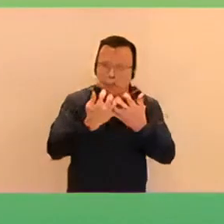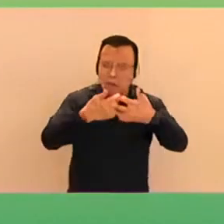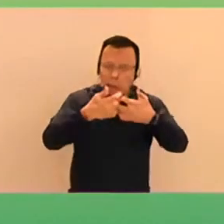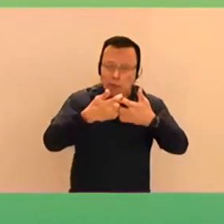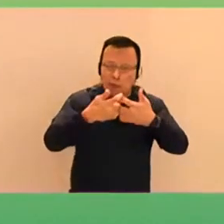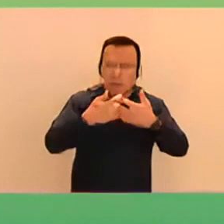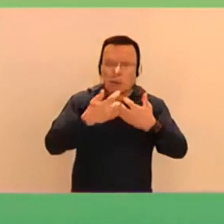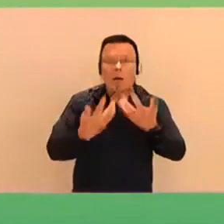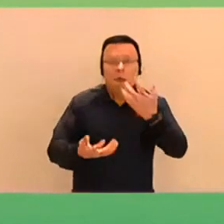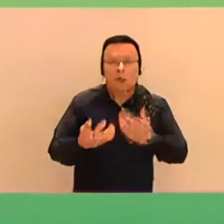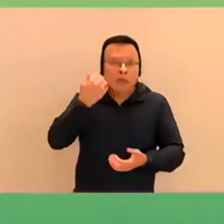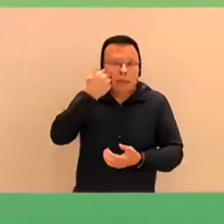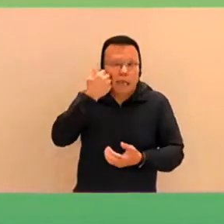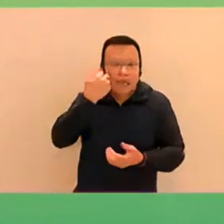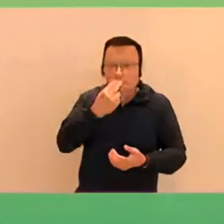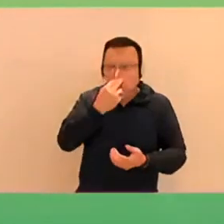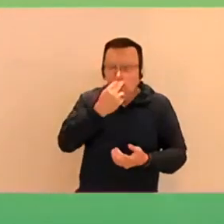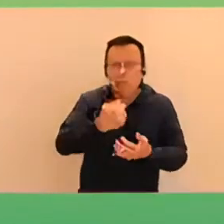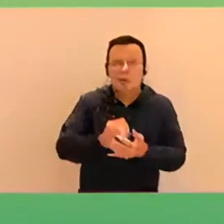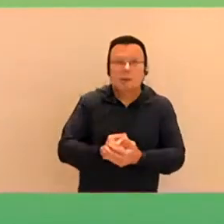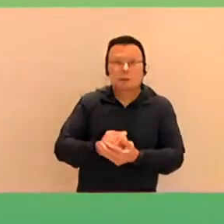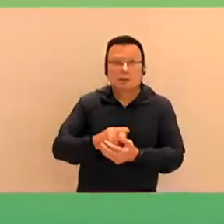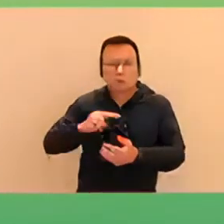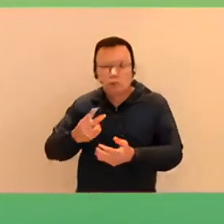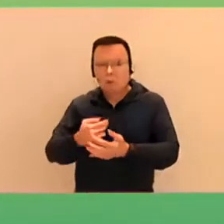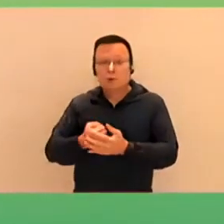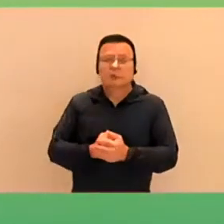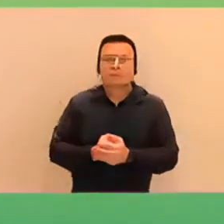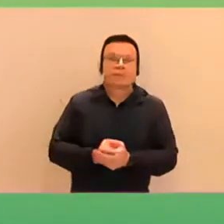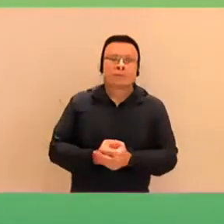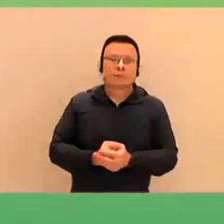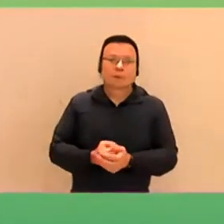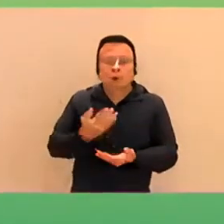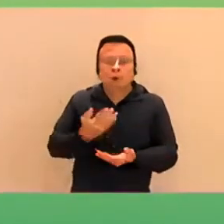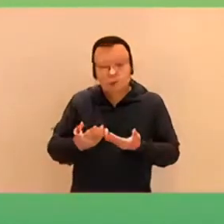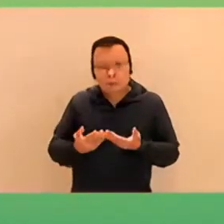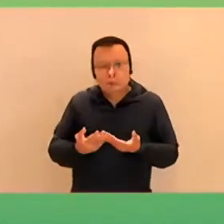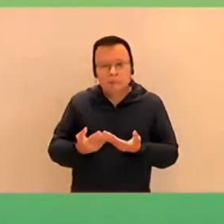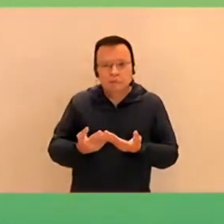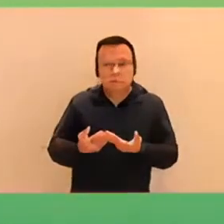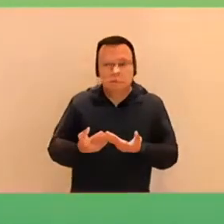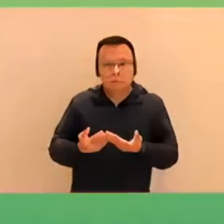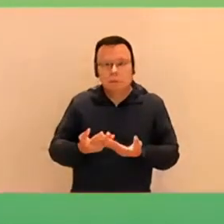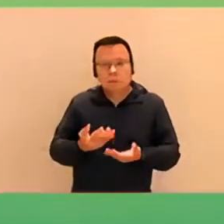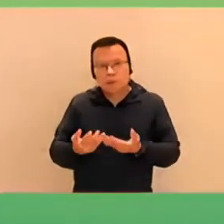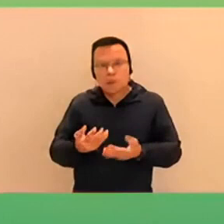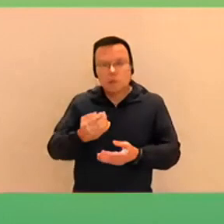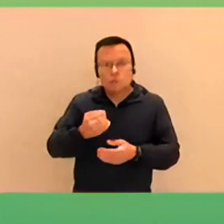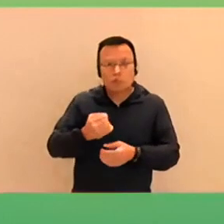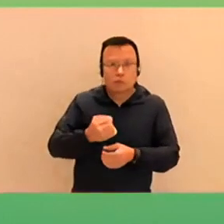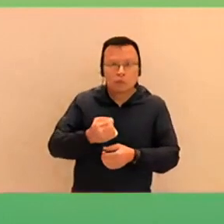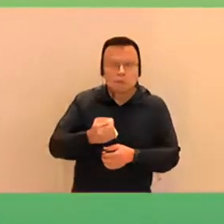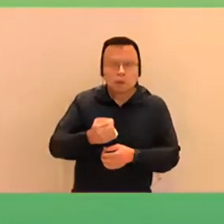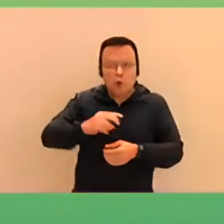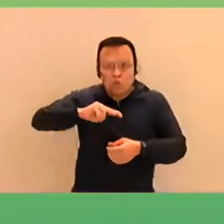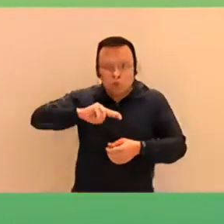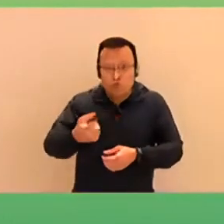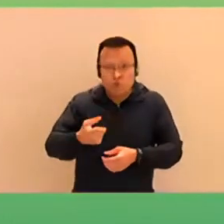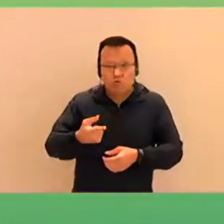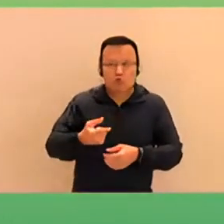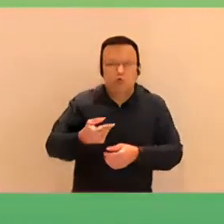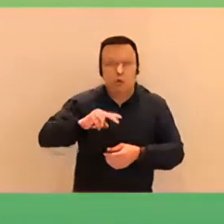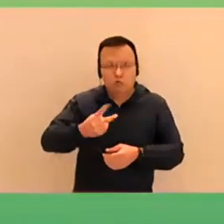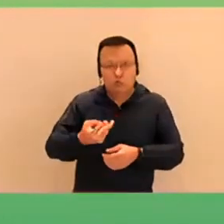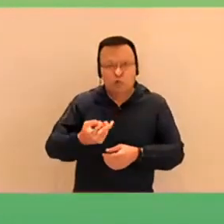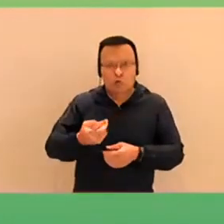last solution, but it's not. It's not last, because if you have the replacement of your equipment, you will